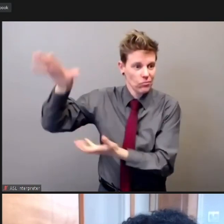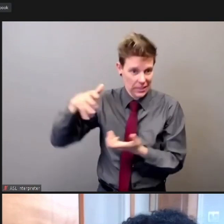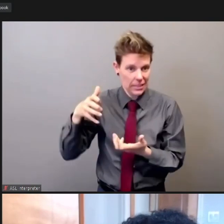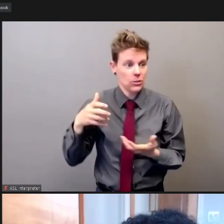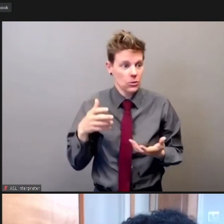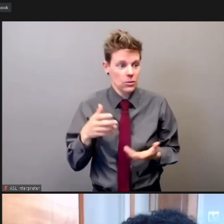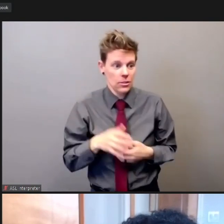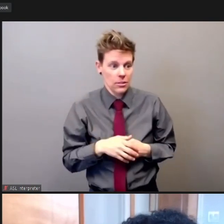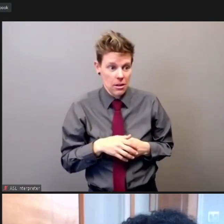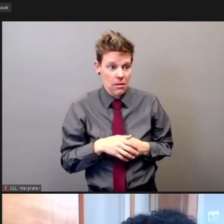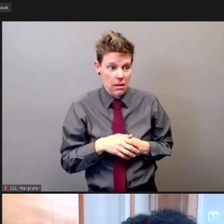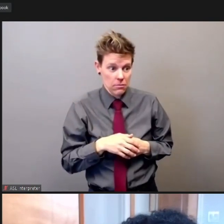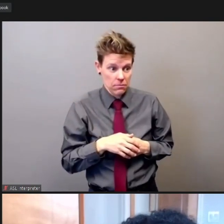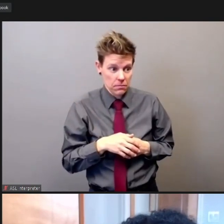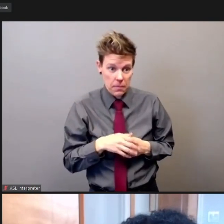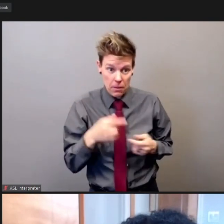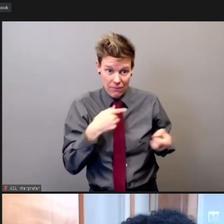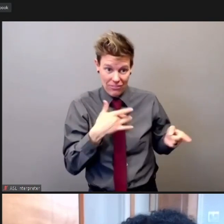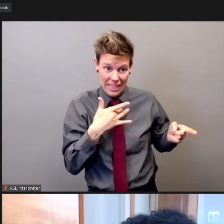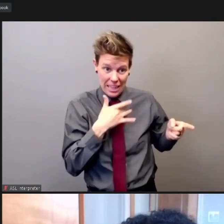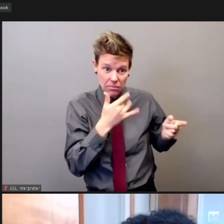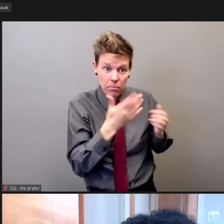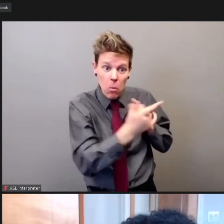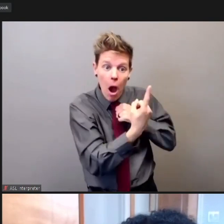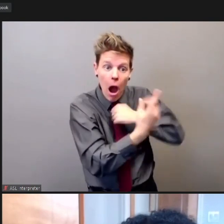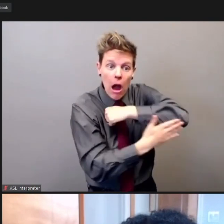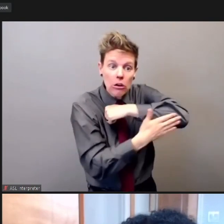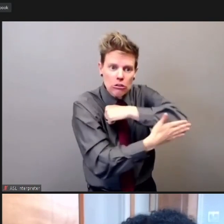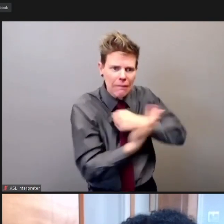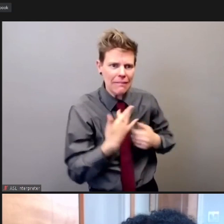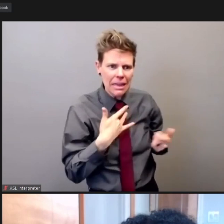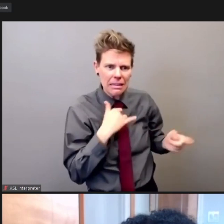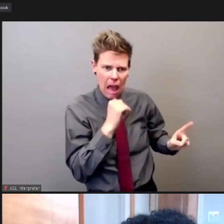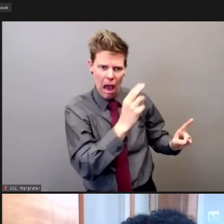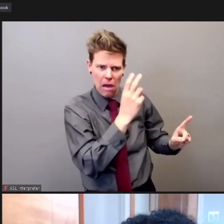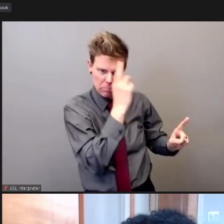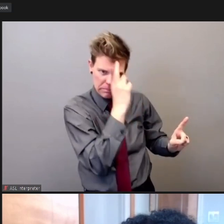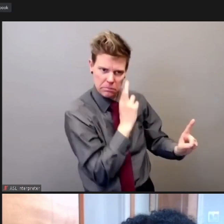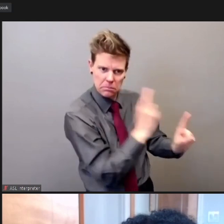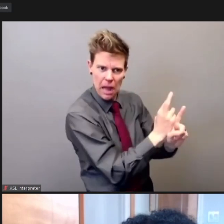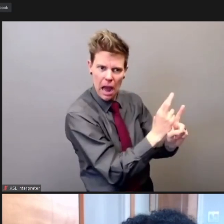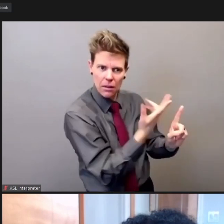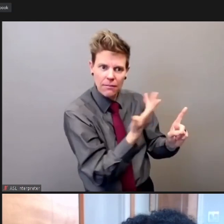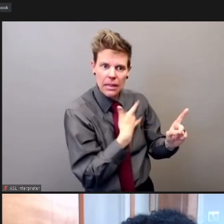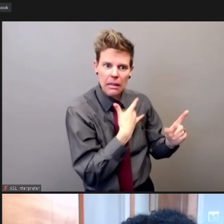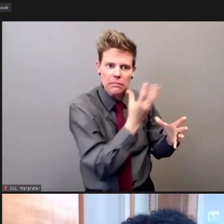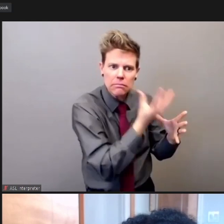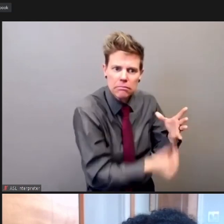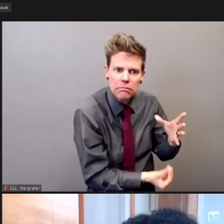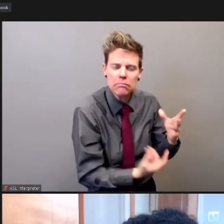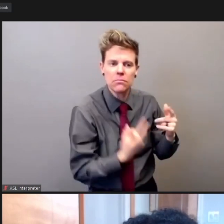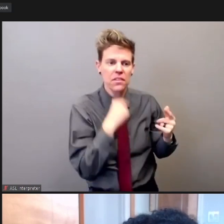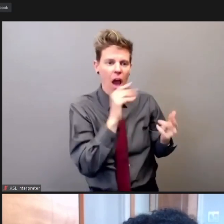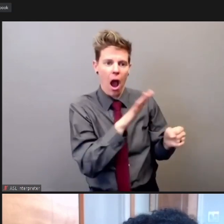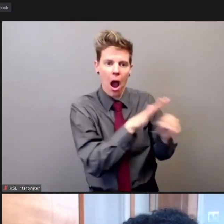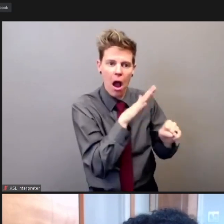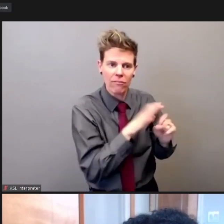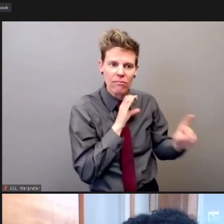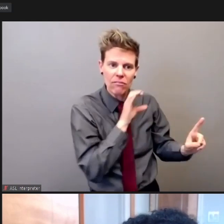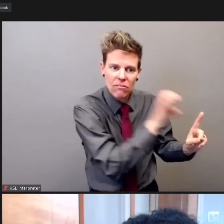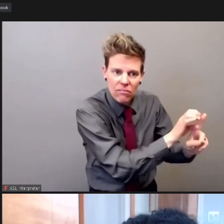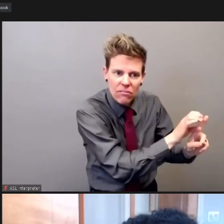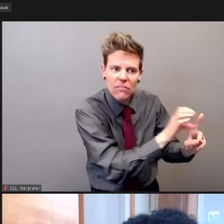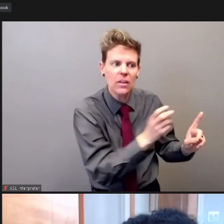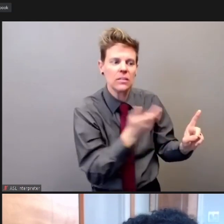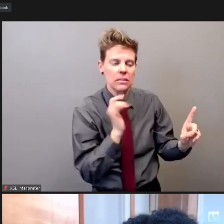disrespecting local empowerment, expertise, support, and their ability, even in a mobile clinic, to make sure that that's reaching the individuals that